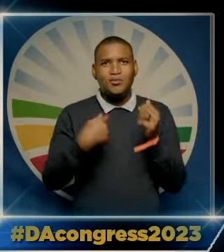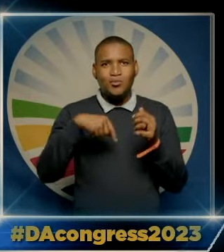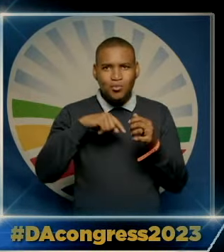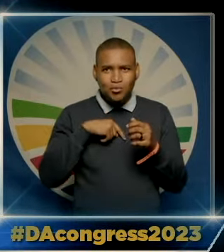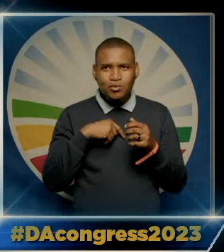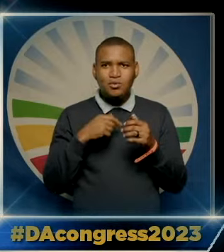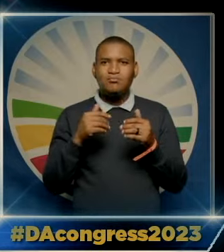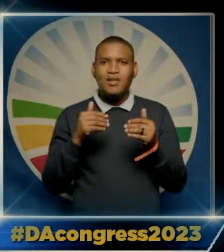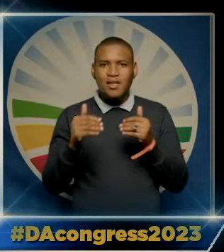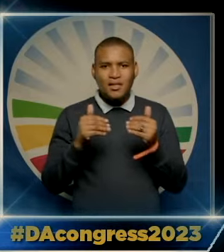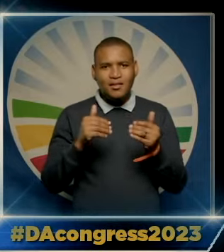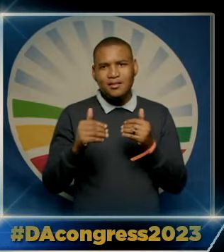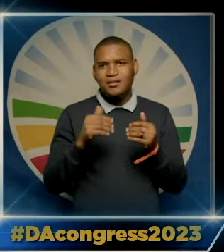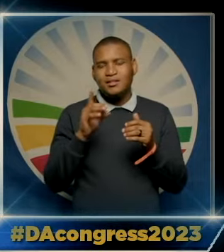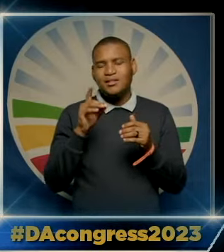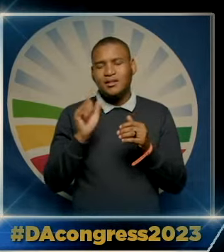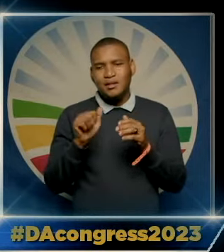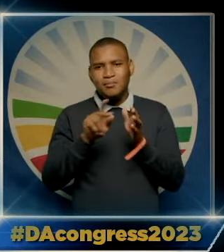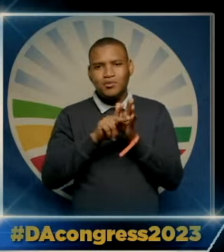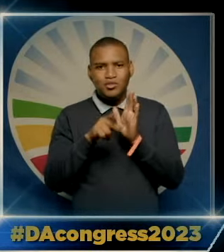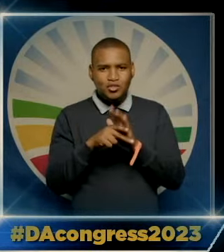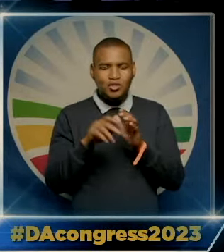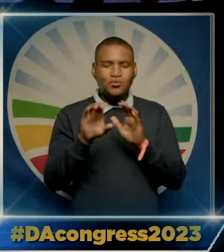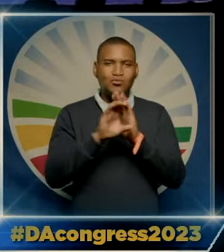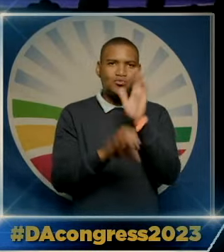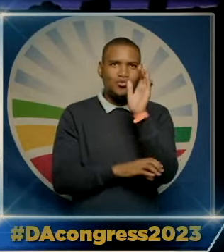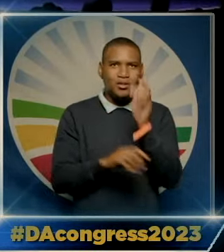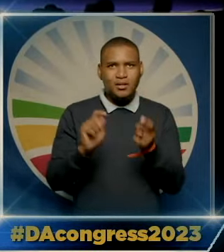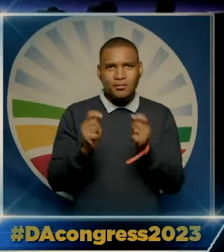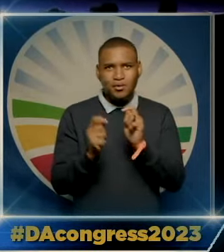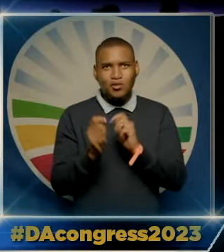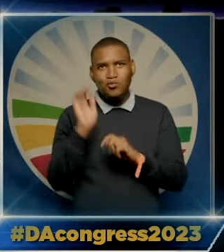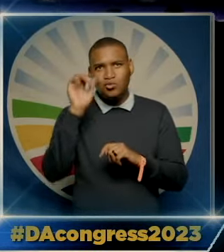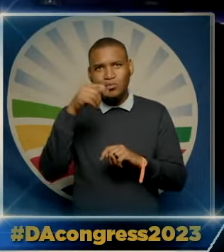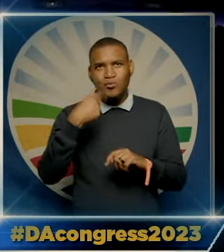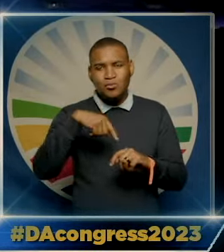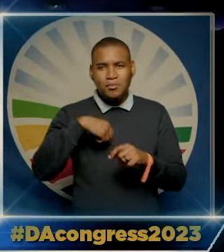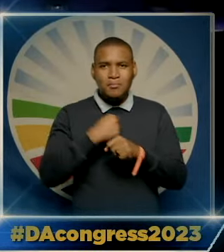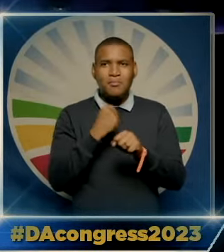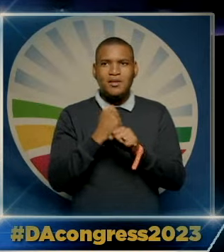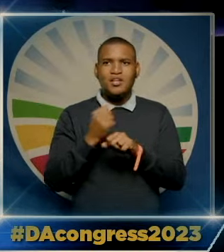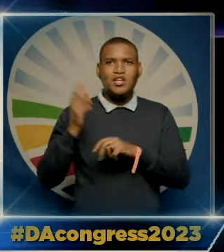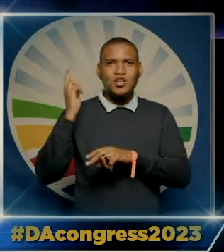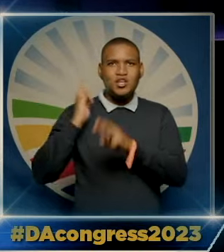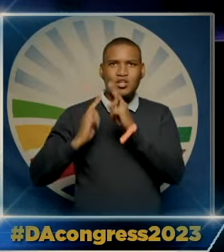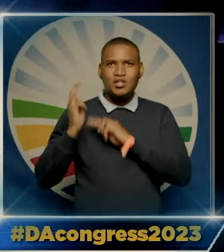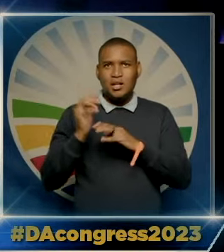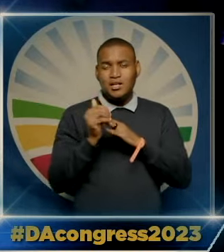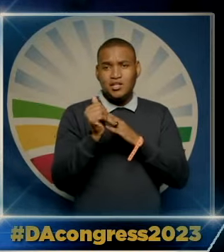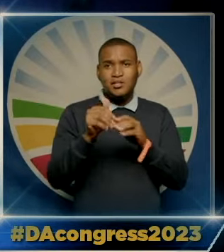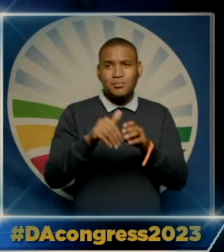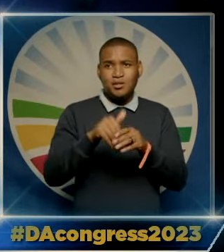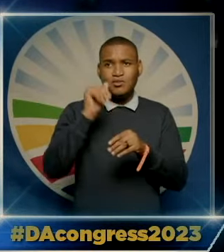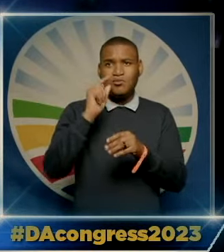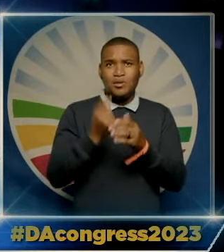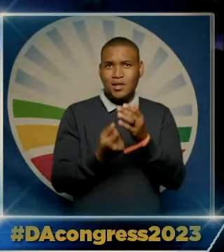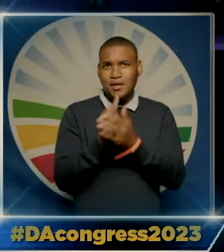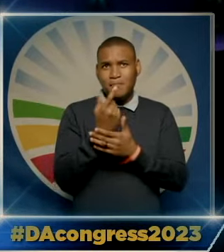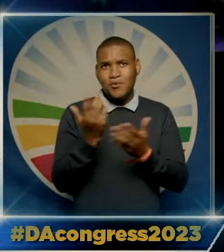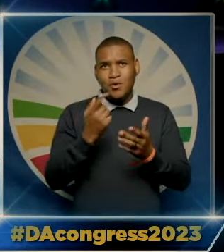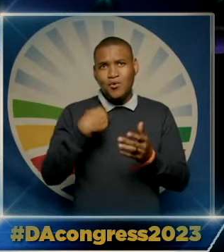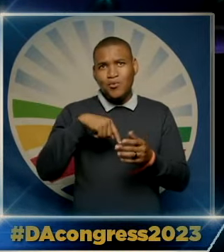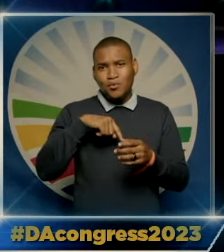resolutions and constitutional amendments. And Democrats, tomorrow we will be making history. The leadership elections will take place where we will